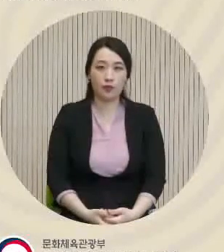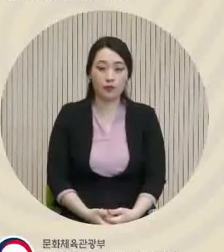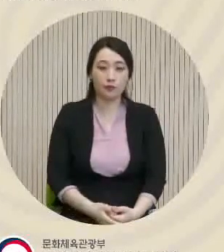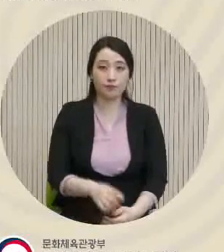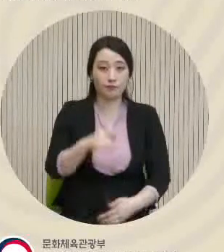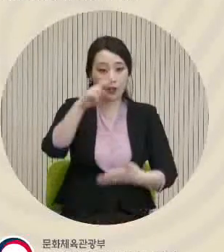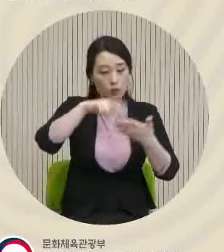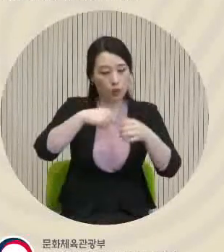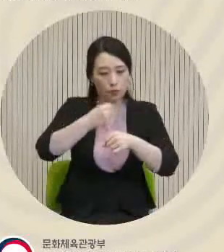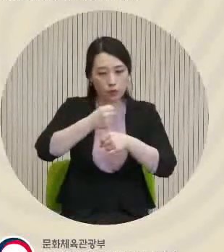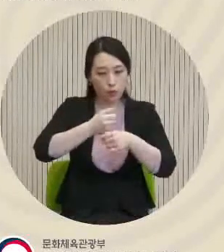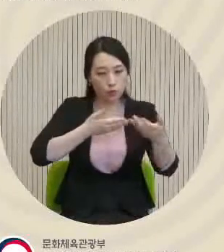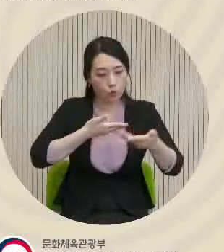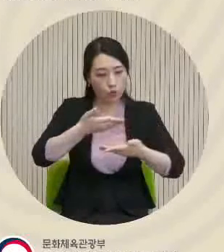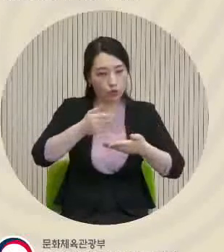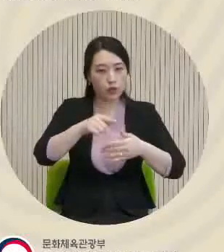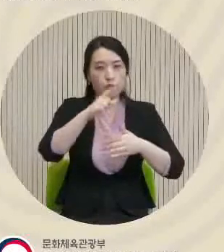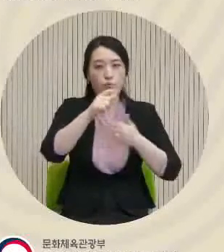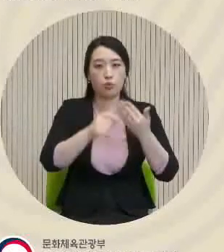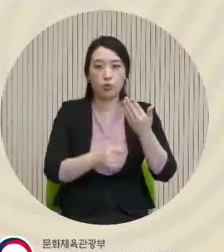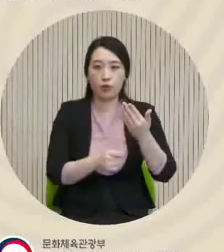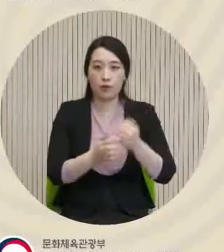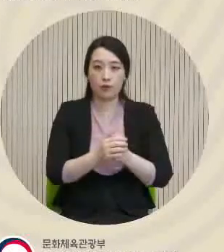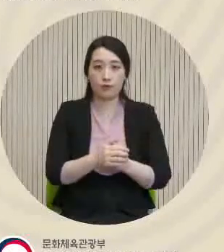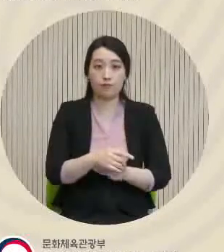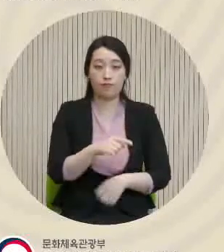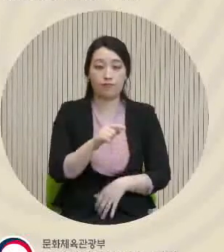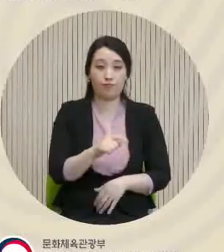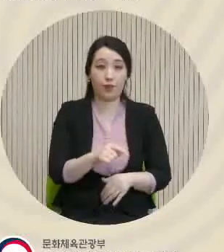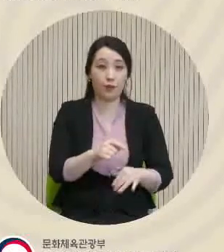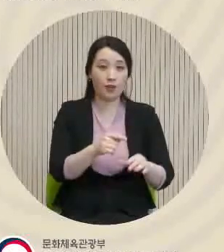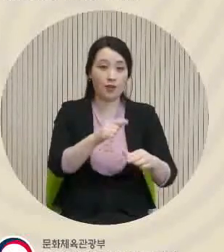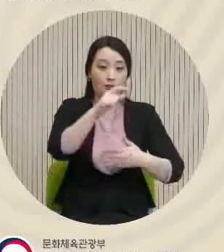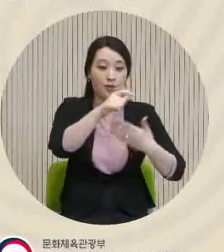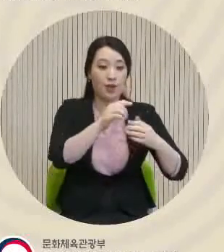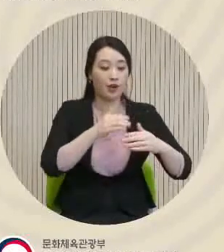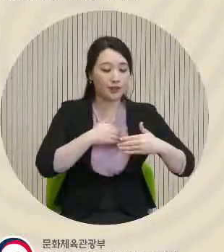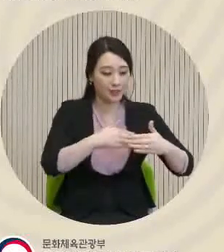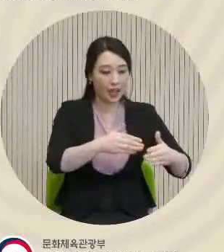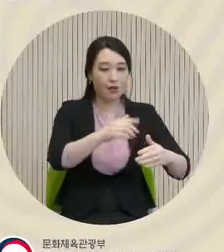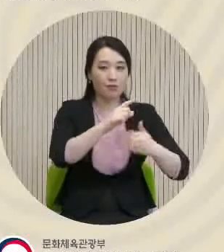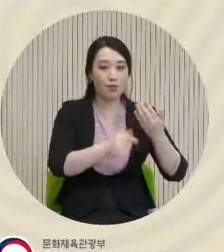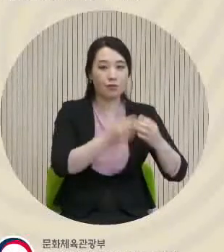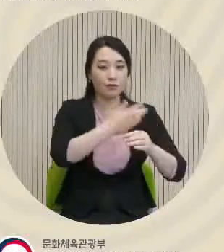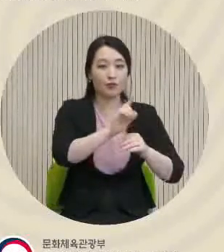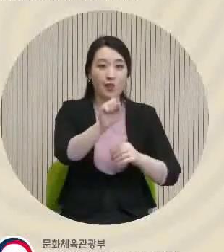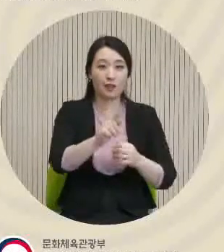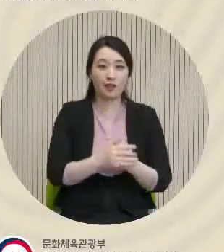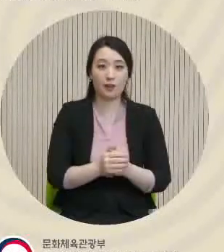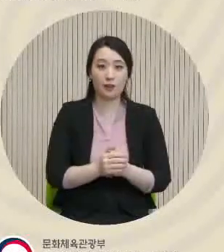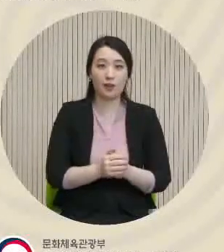And the Read, Make, Share program was also created after that. It was one of the programs that we